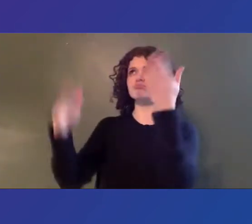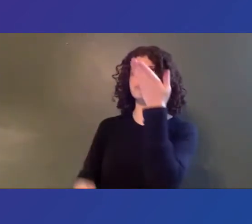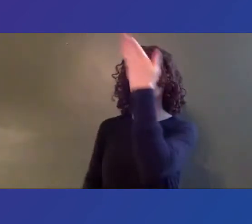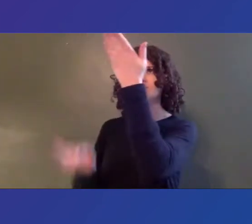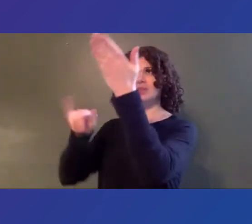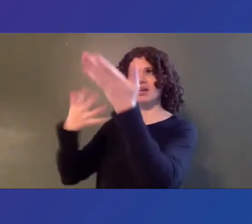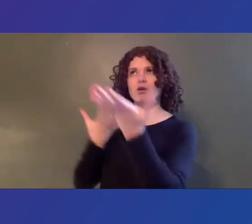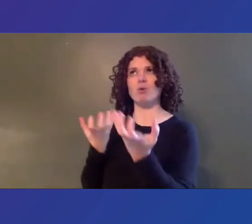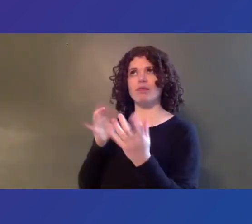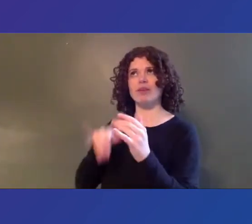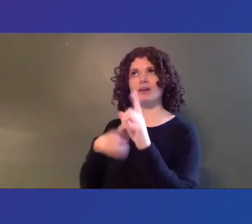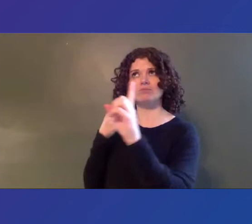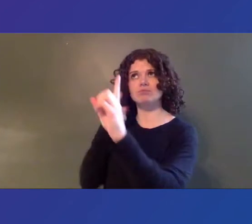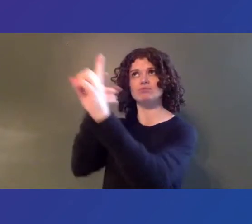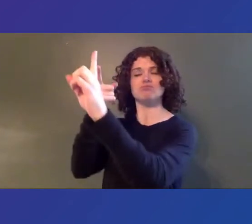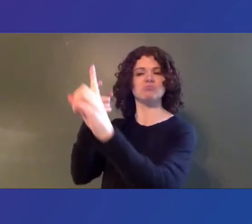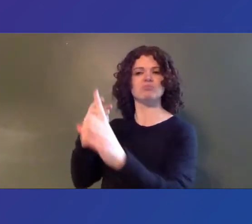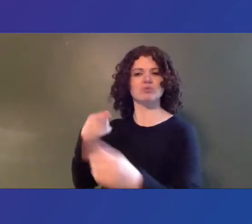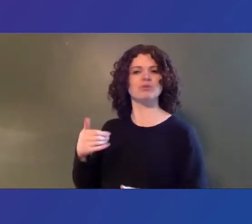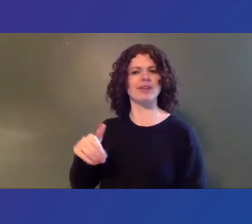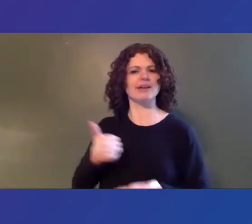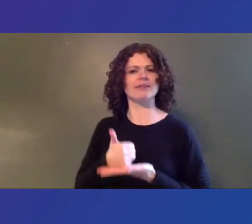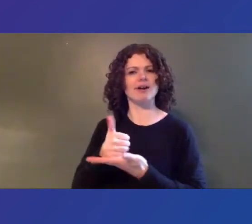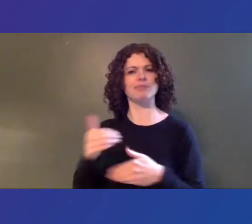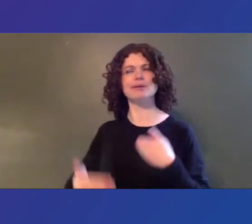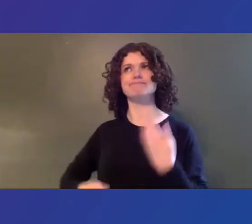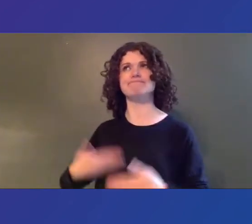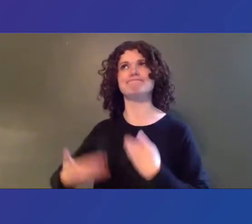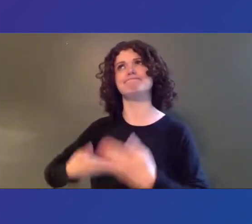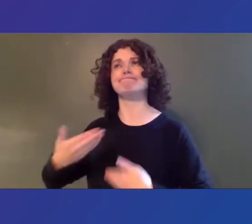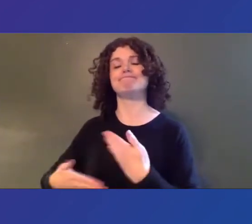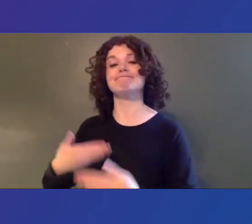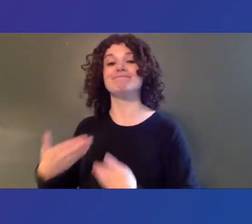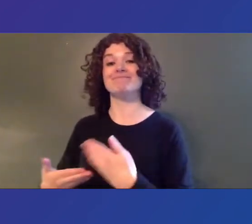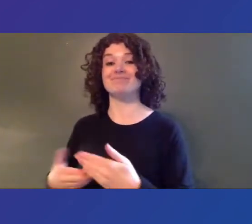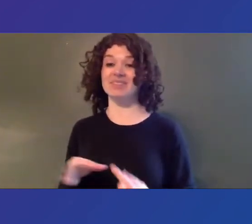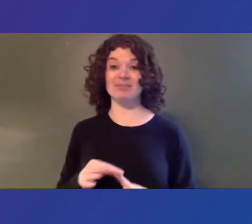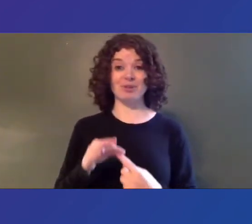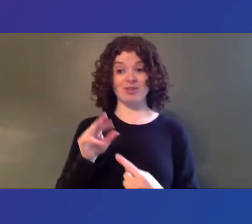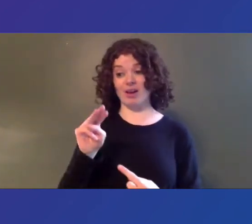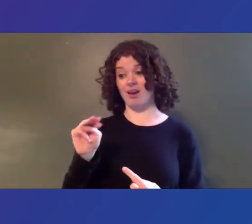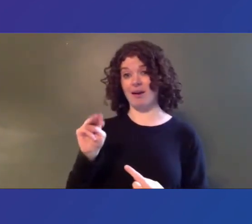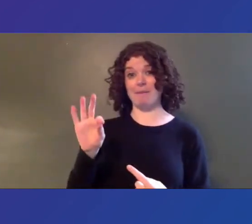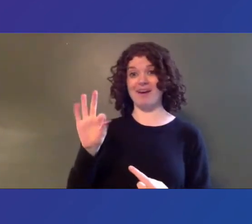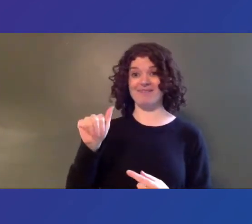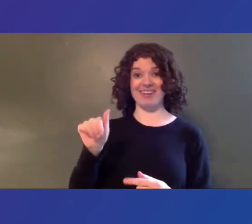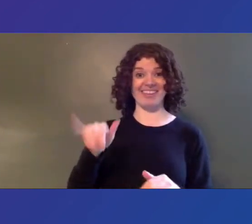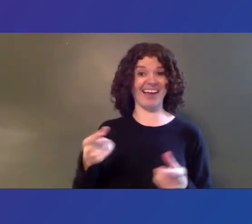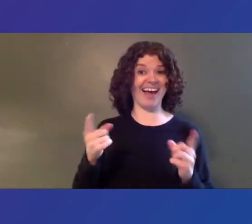kept me pushing forward. Especially in the MFA, because I completed most of it in the pandemic.